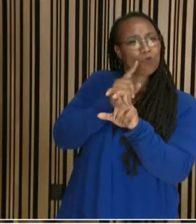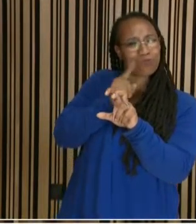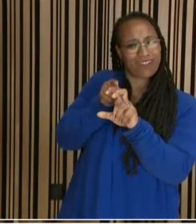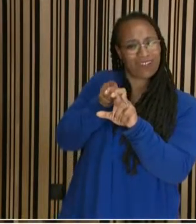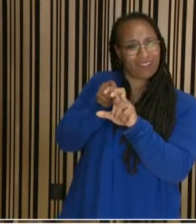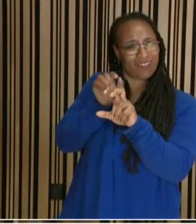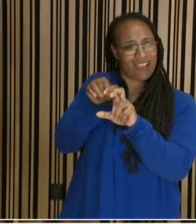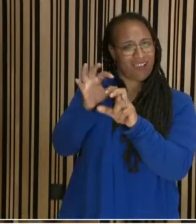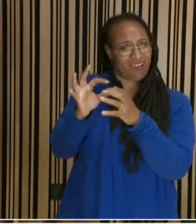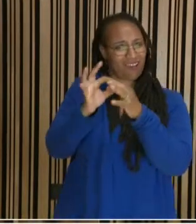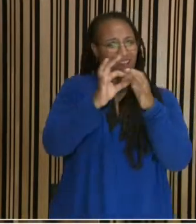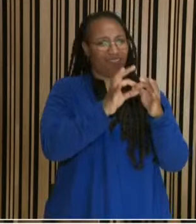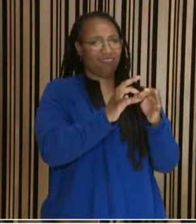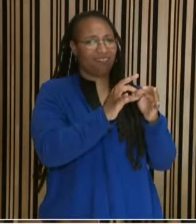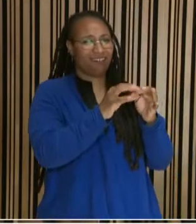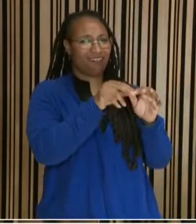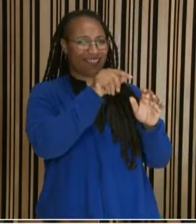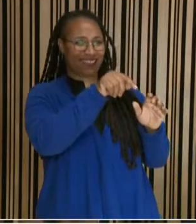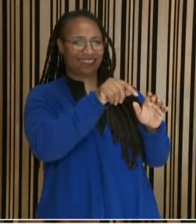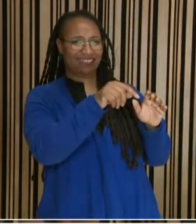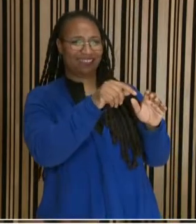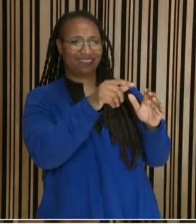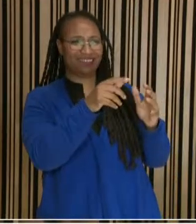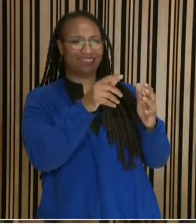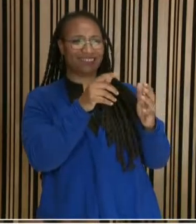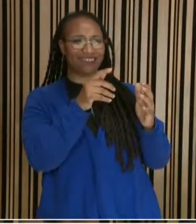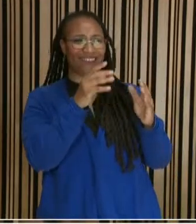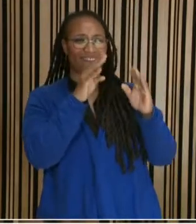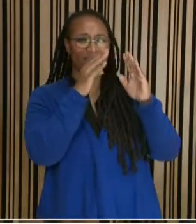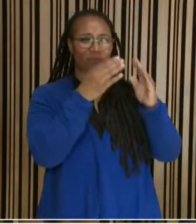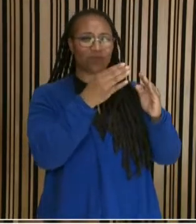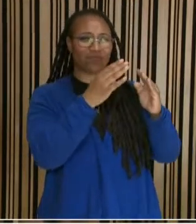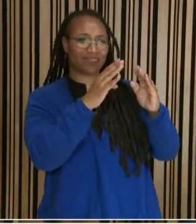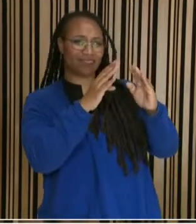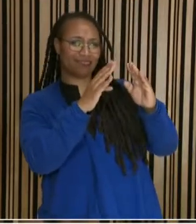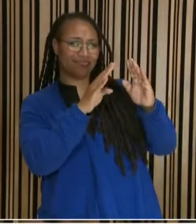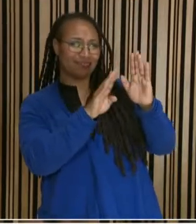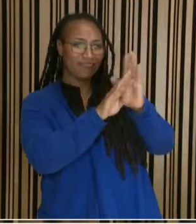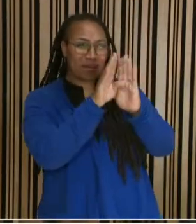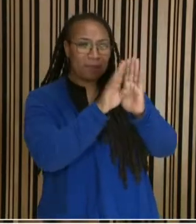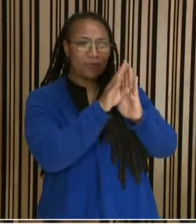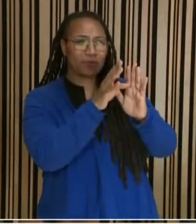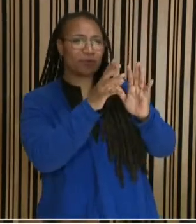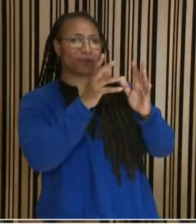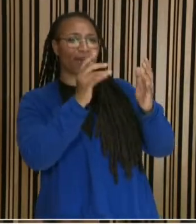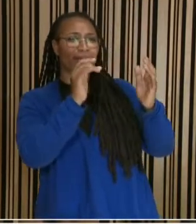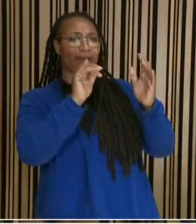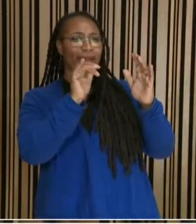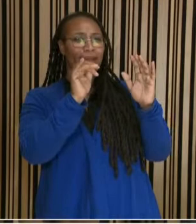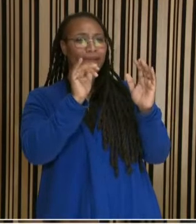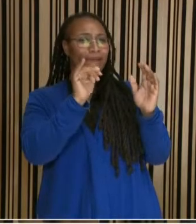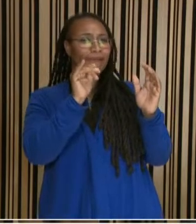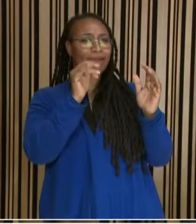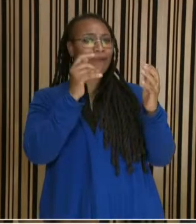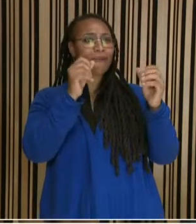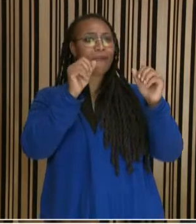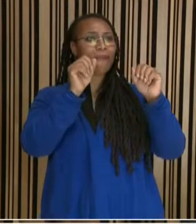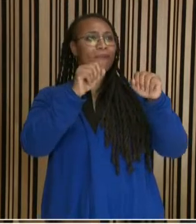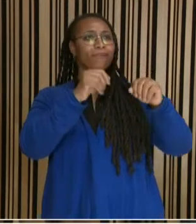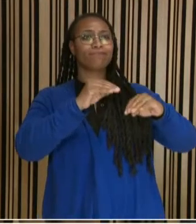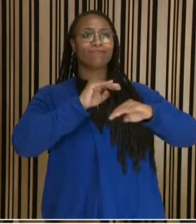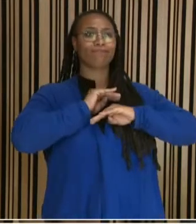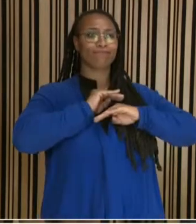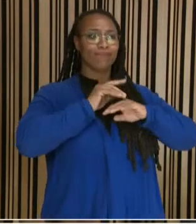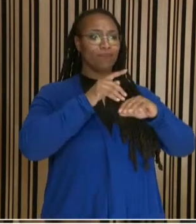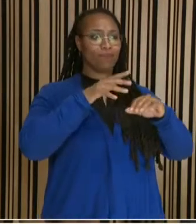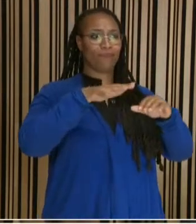overtures being made to developers, there may not be opportunities for, to meet that goal. And I'm speaking because